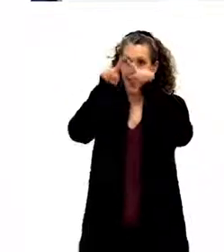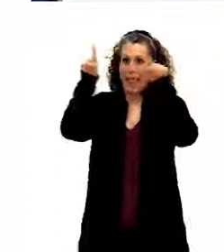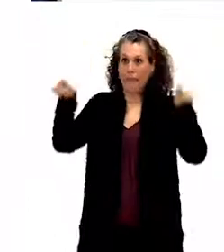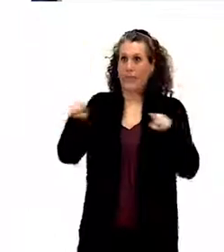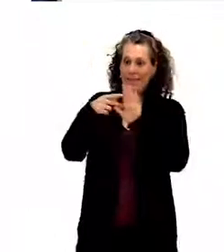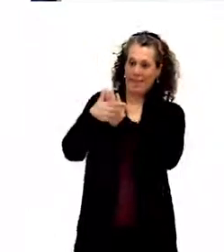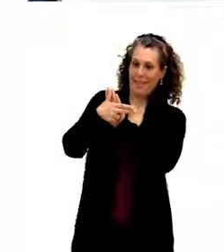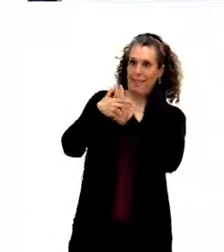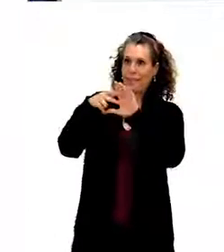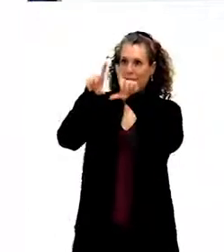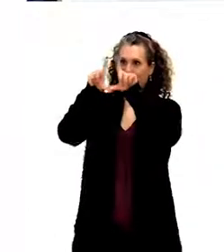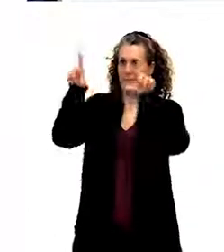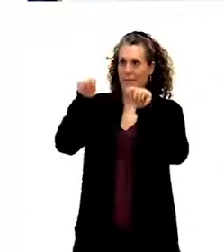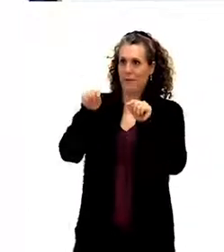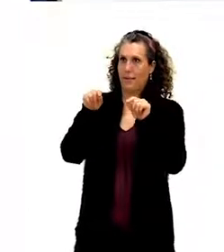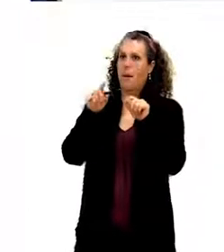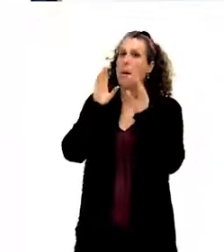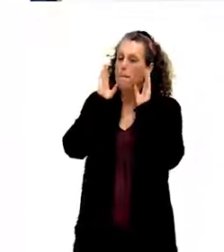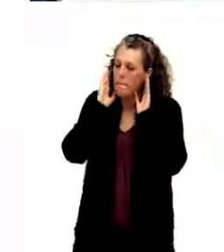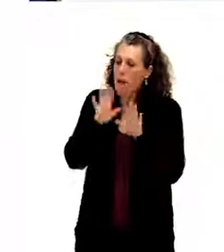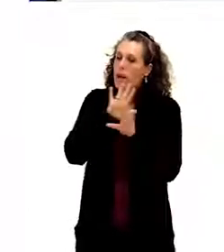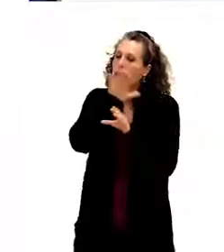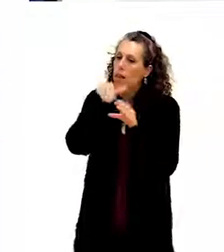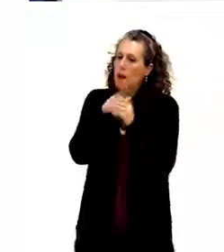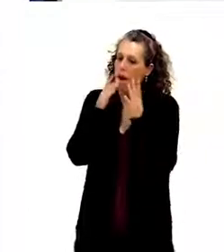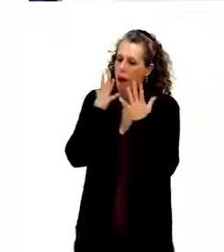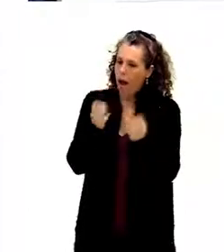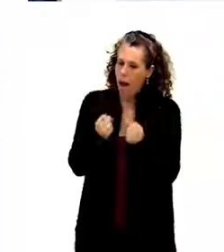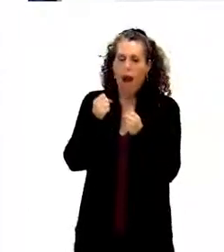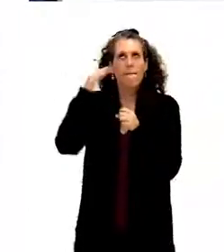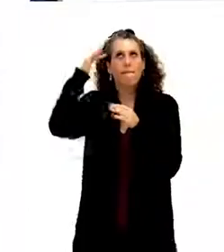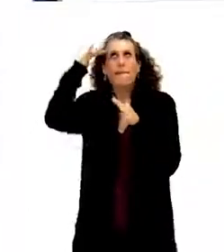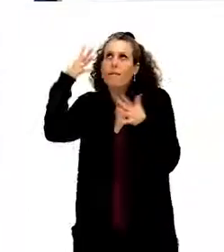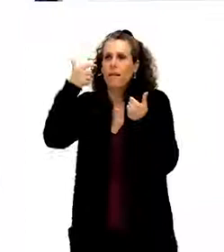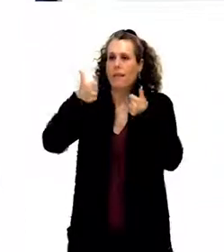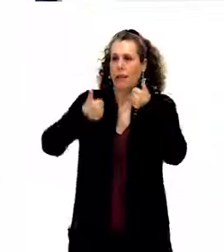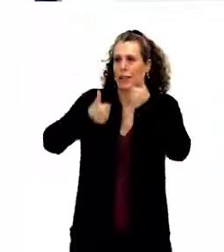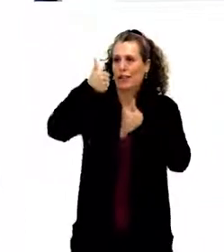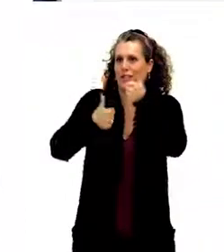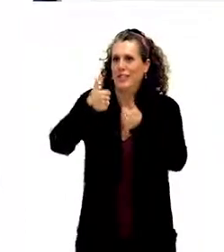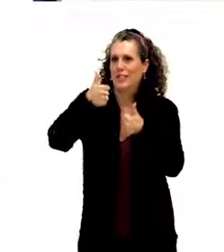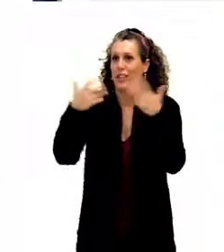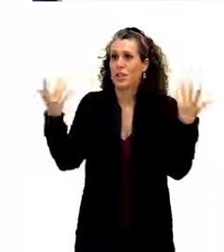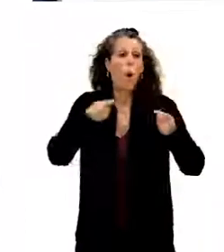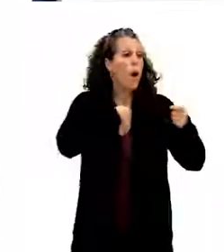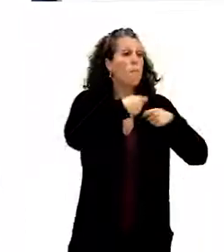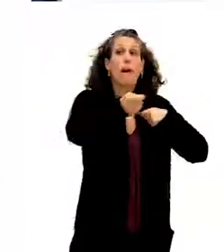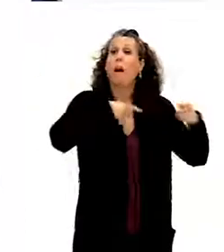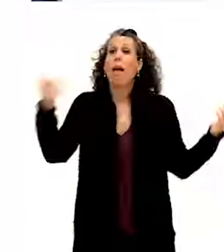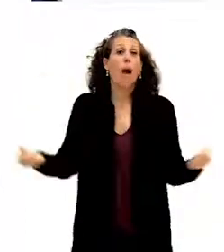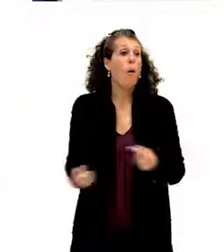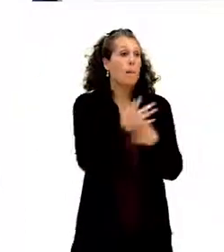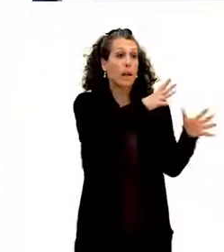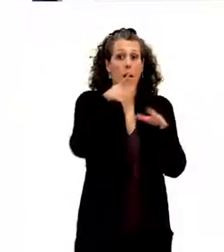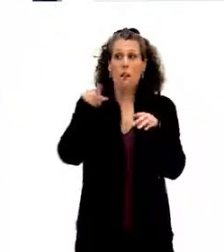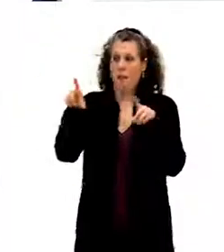ensure the principle of competition, must ensure that whatever happens in the marketplace, the label